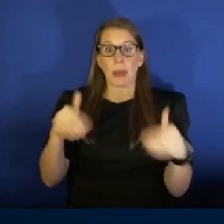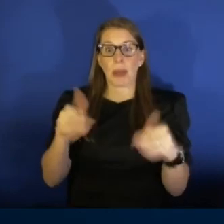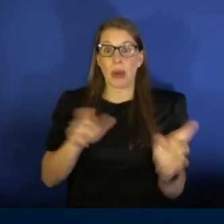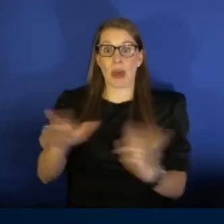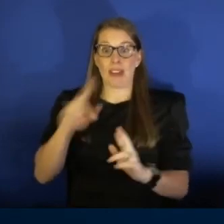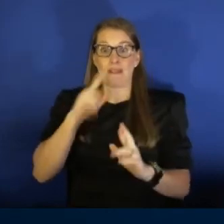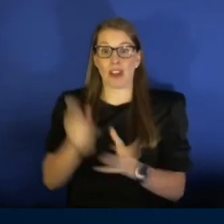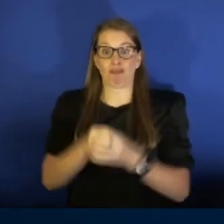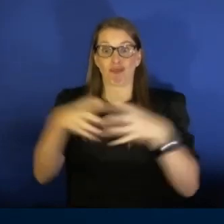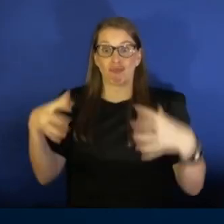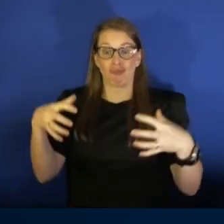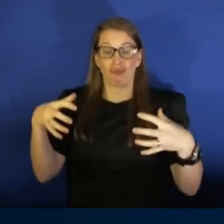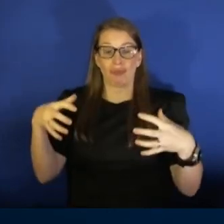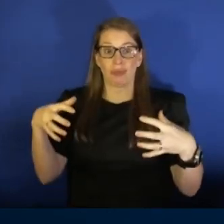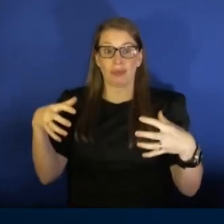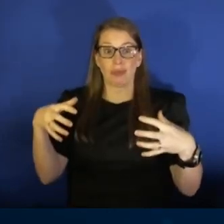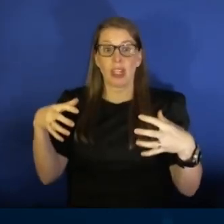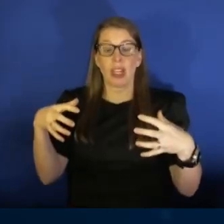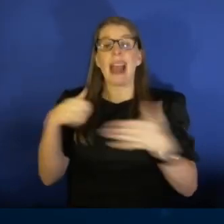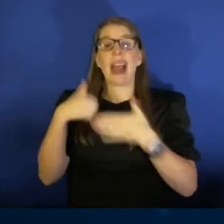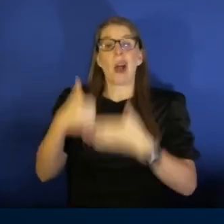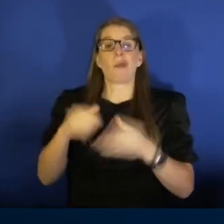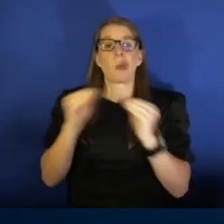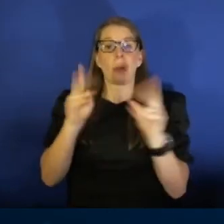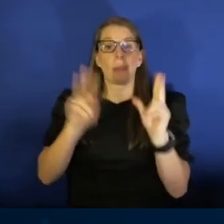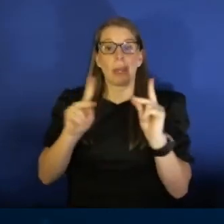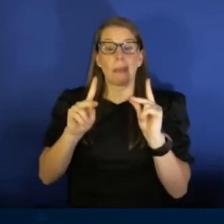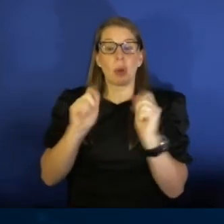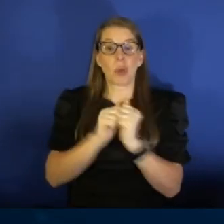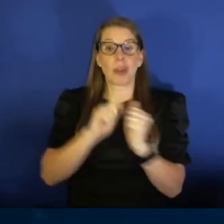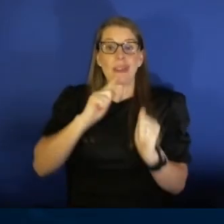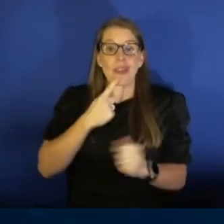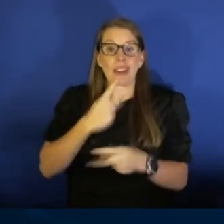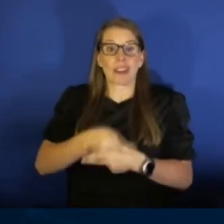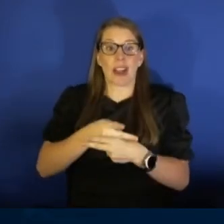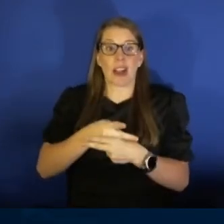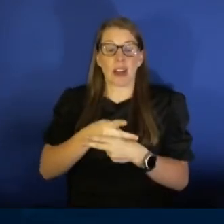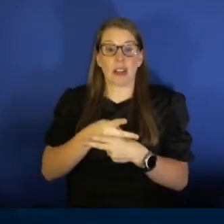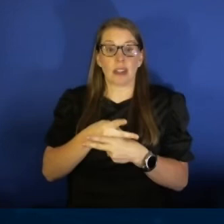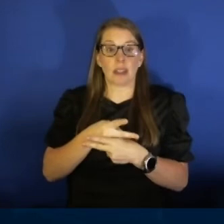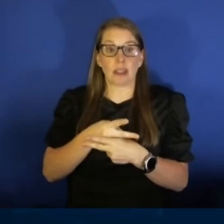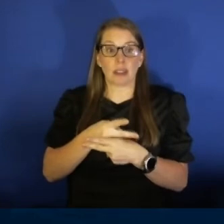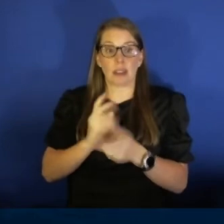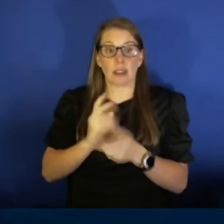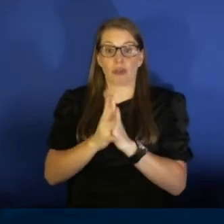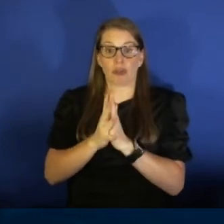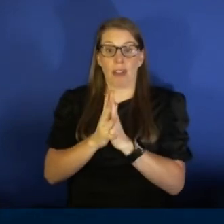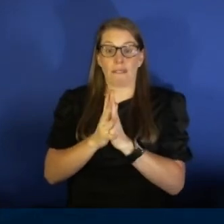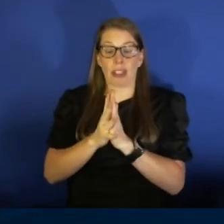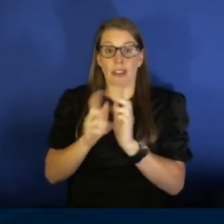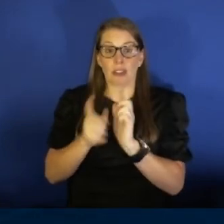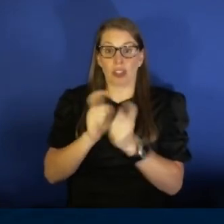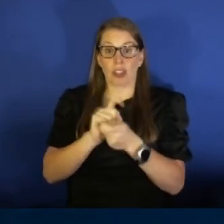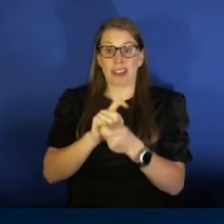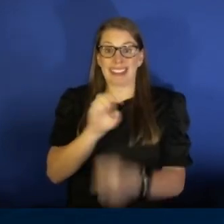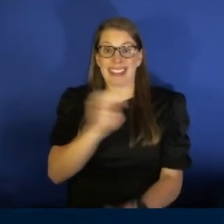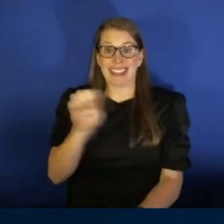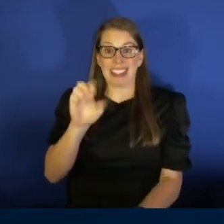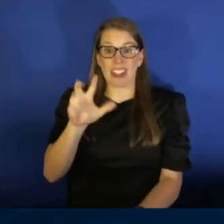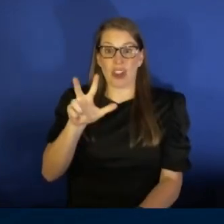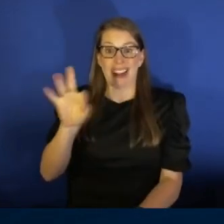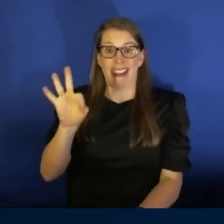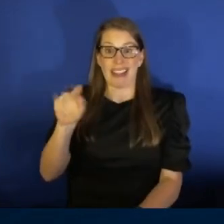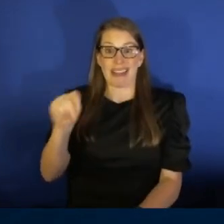us to help more people in need of critical care. And that involves some traffic changes along East 39th Street. And Alexis Del Cid